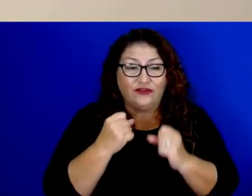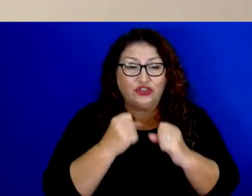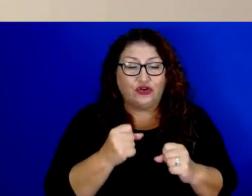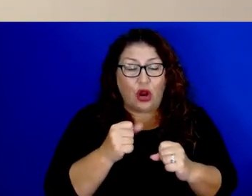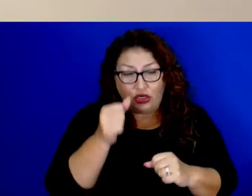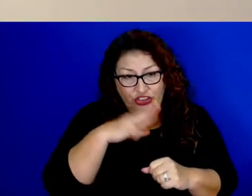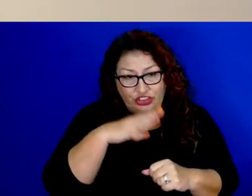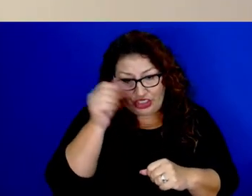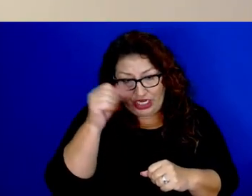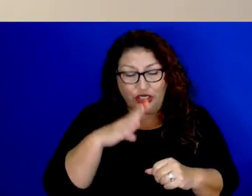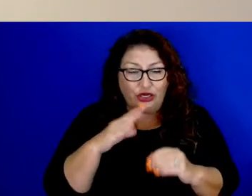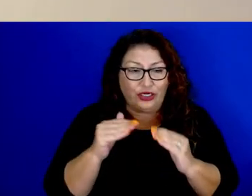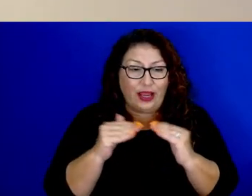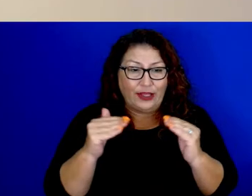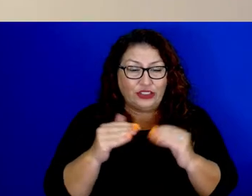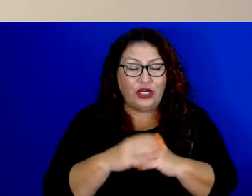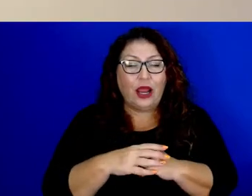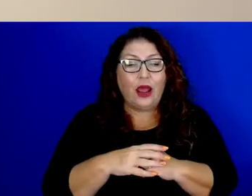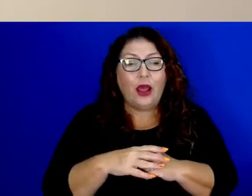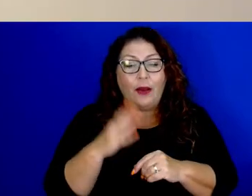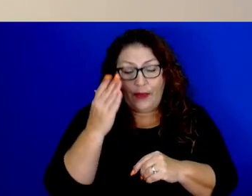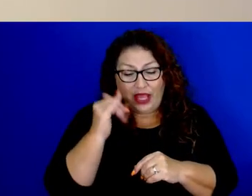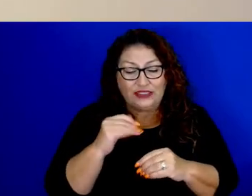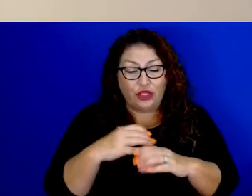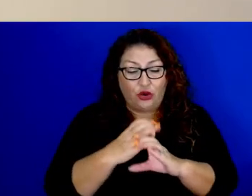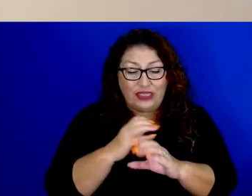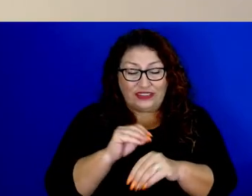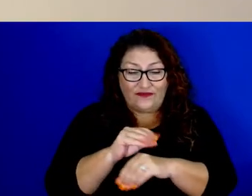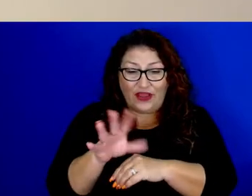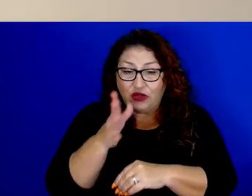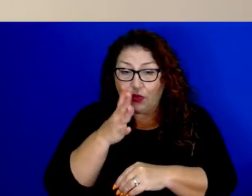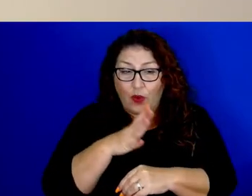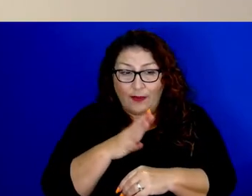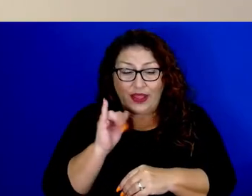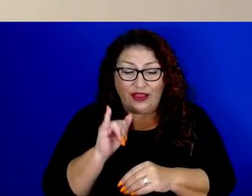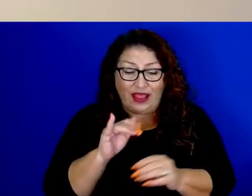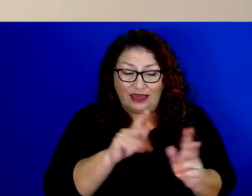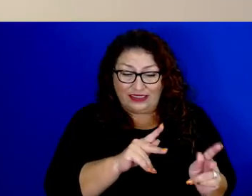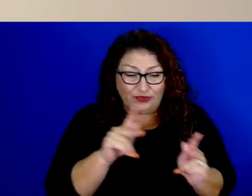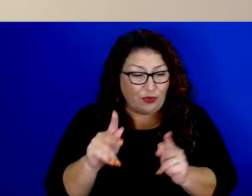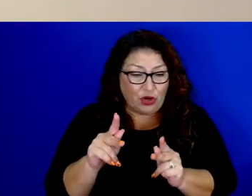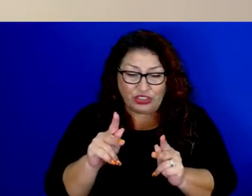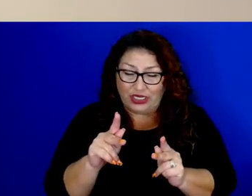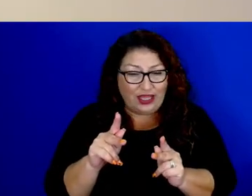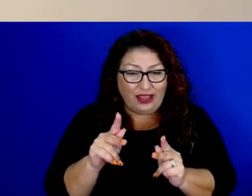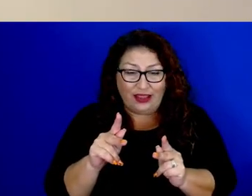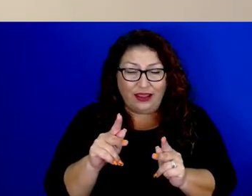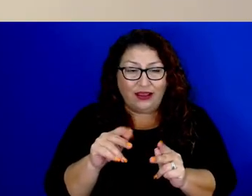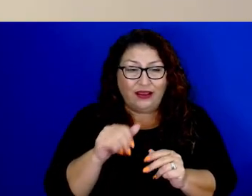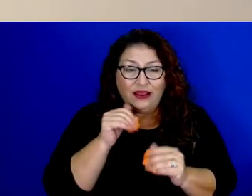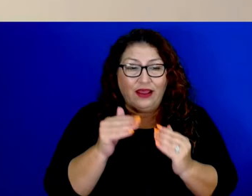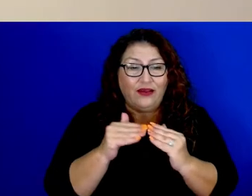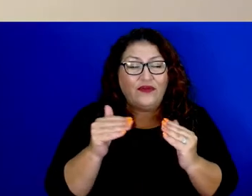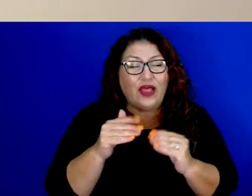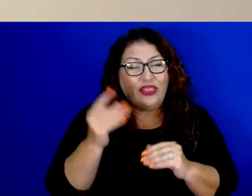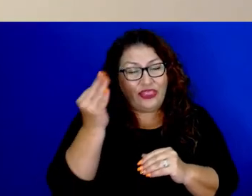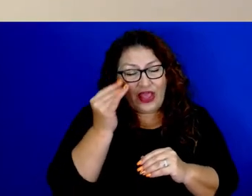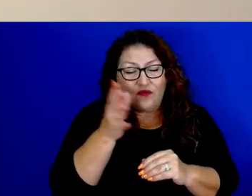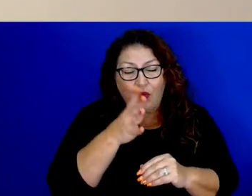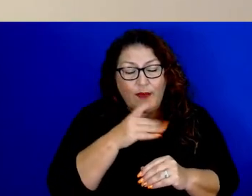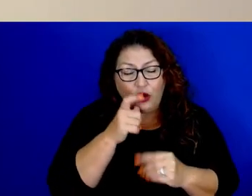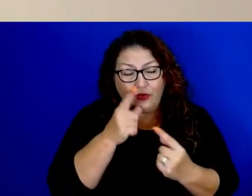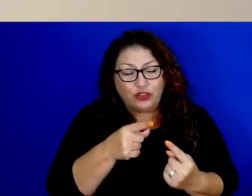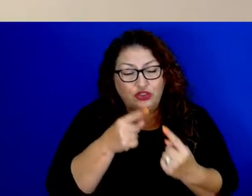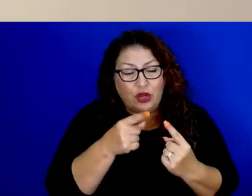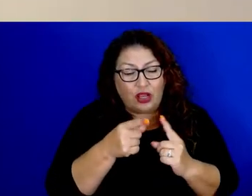because the crisis affected women disproportionately, let's just think of women who have been struggling to work remotely while taking care